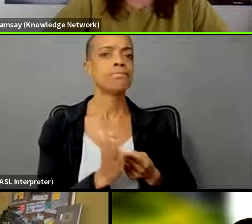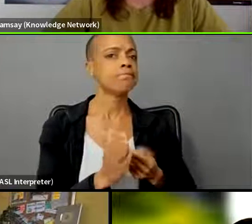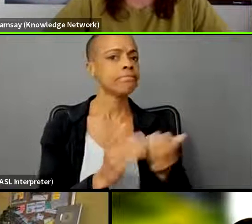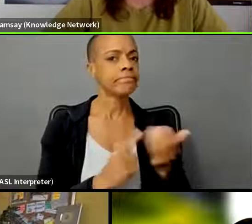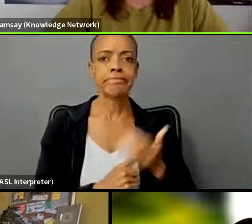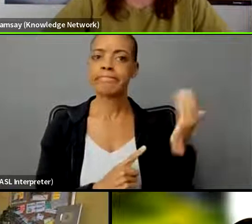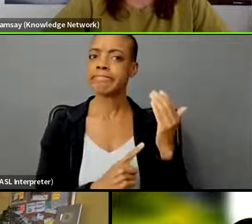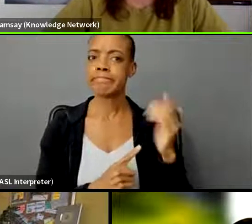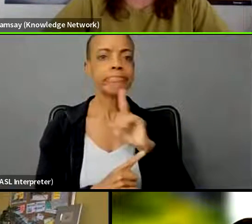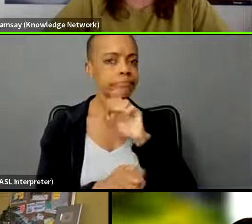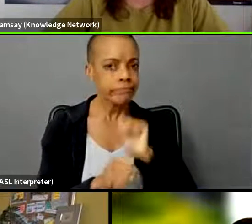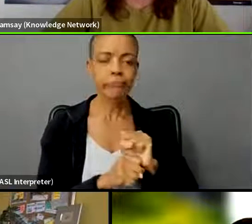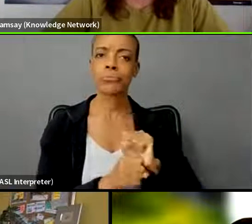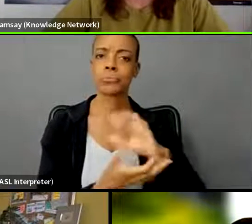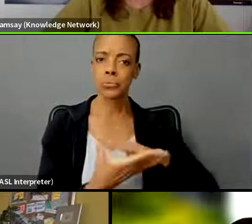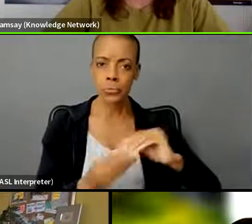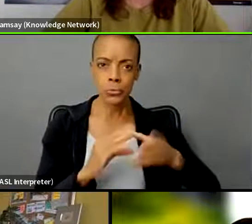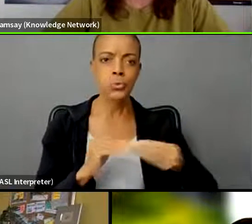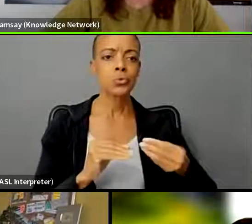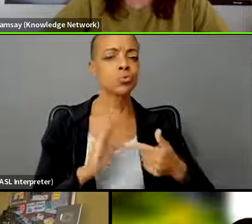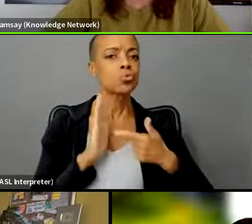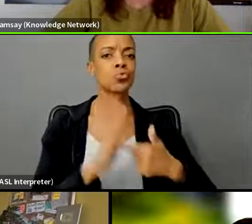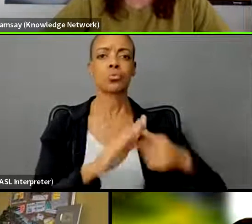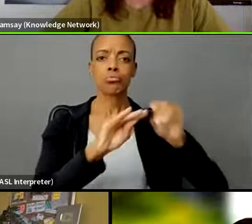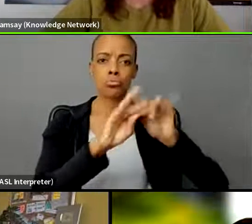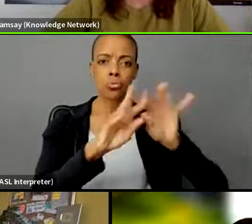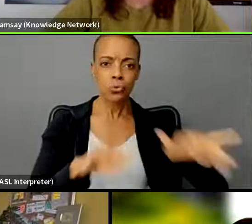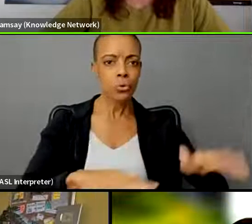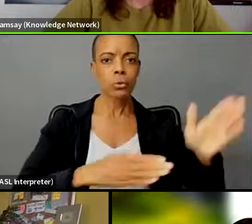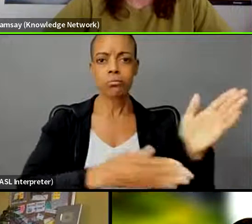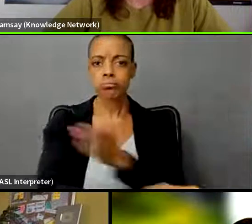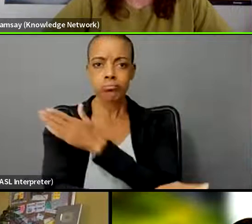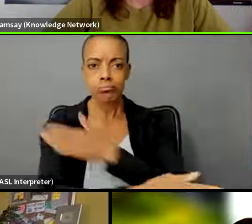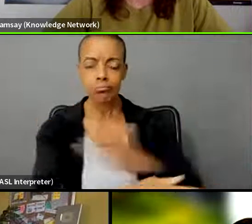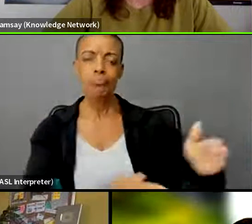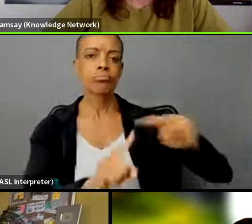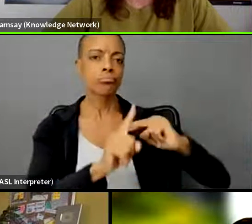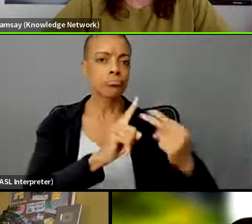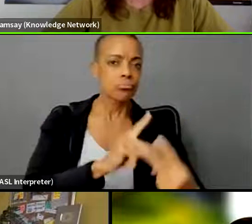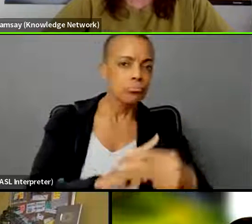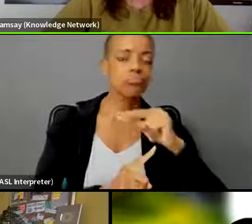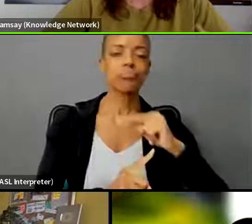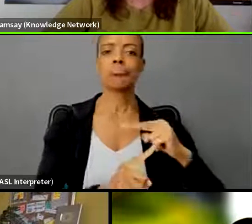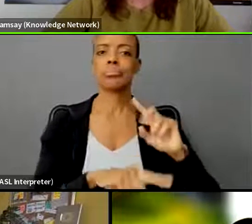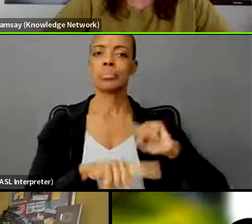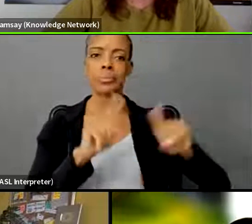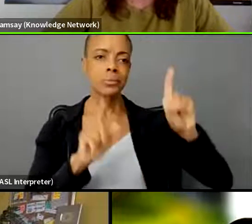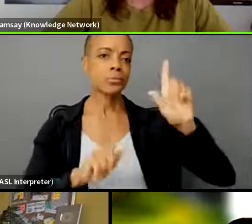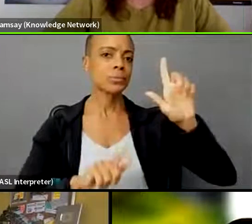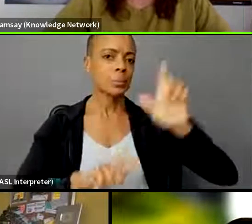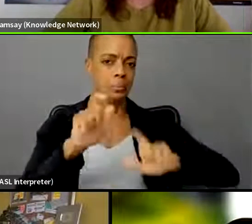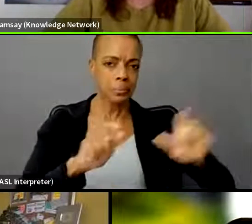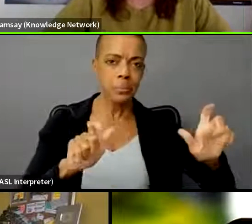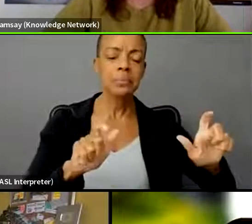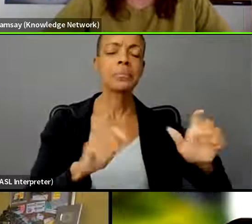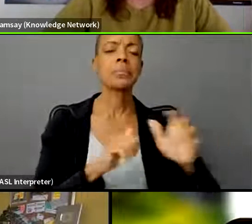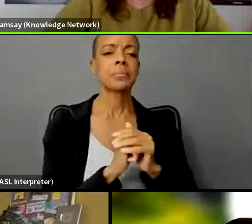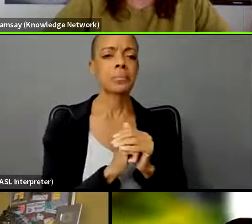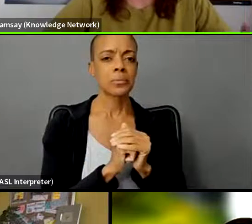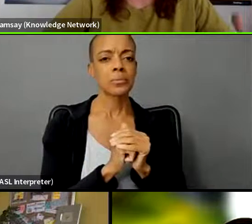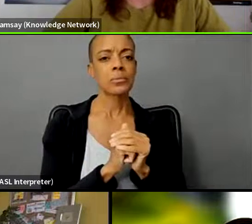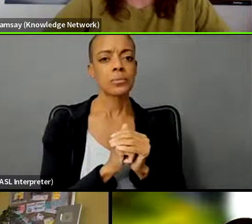really show a diverse range of voices and perspectives. And we also, some of